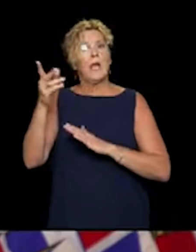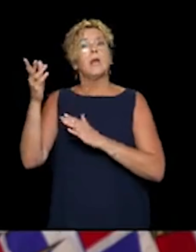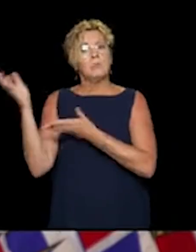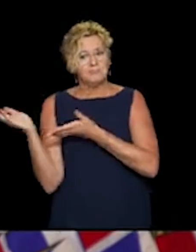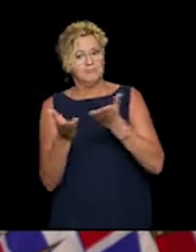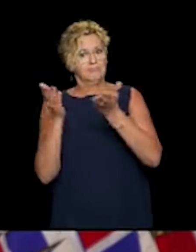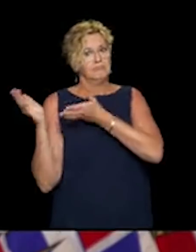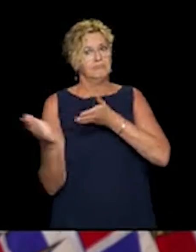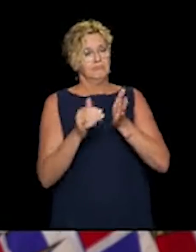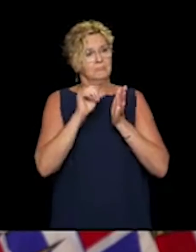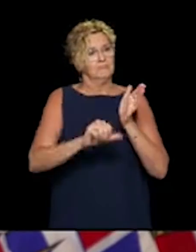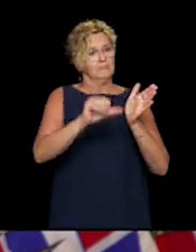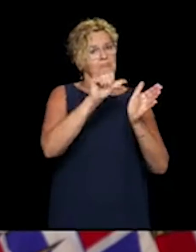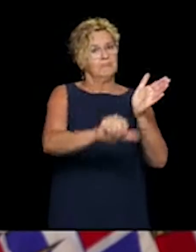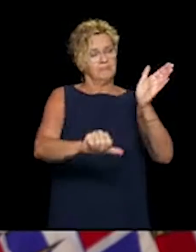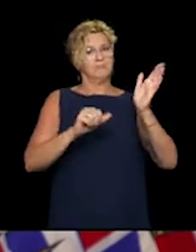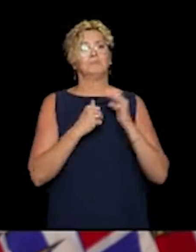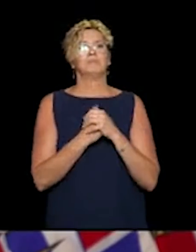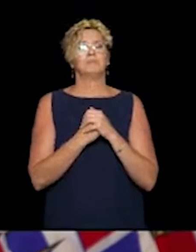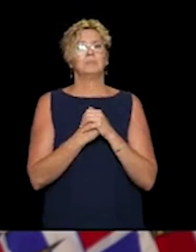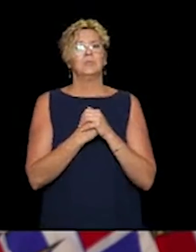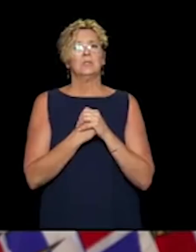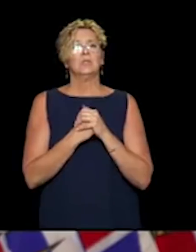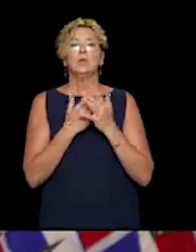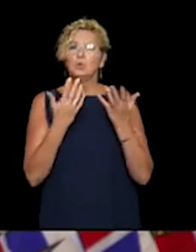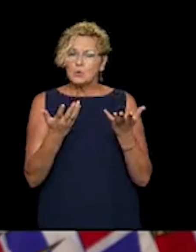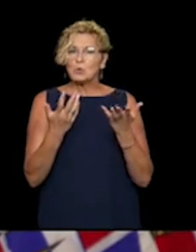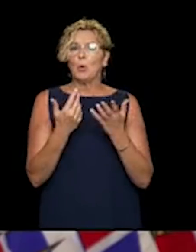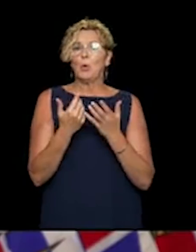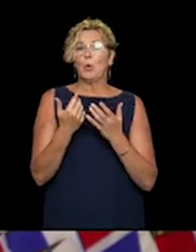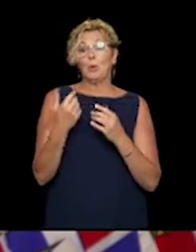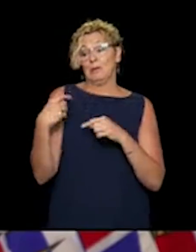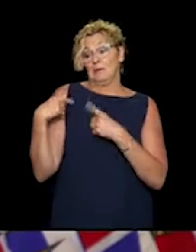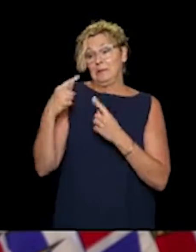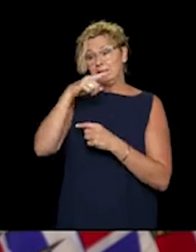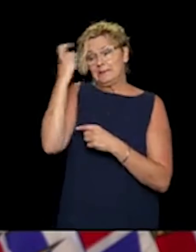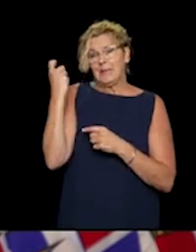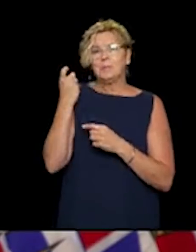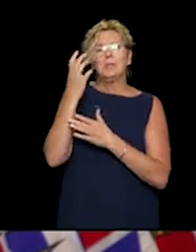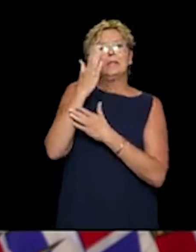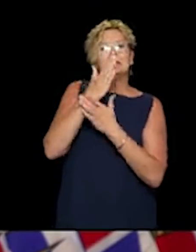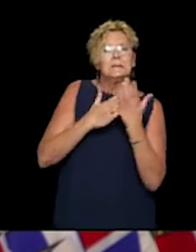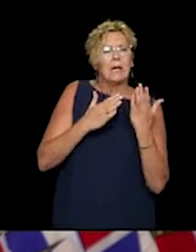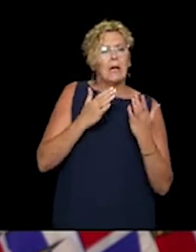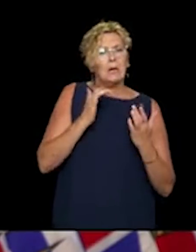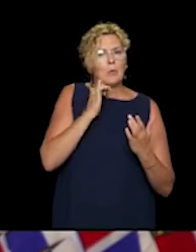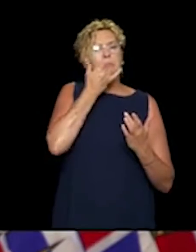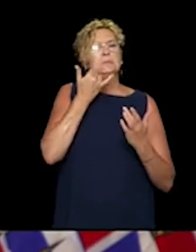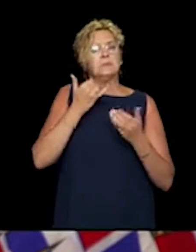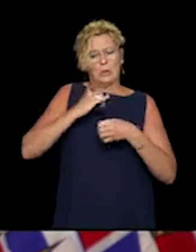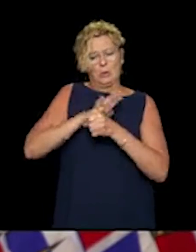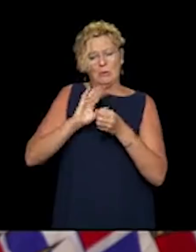care homes. These more challenging, colder months, we have to close those gaps that we have had here in the summer